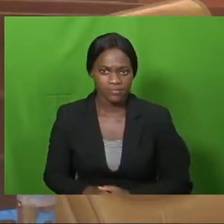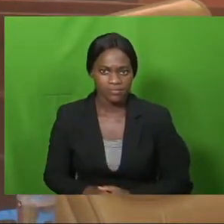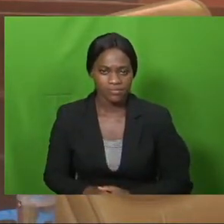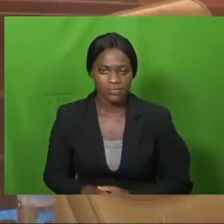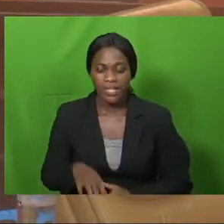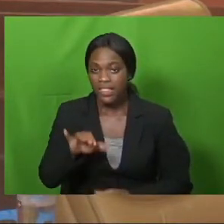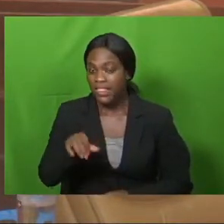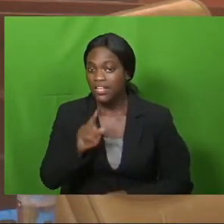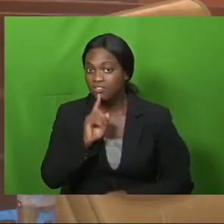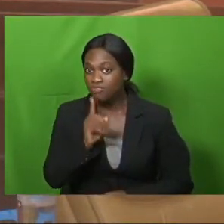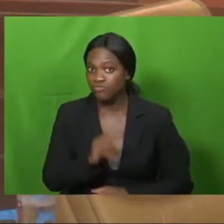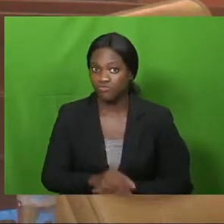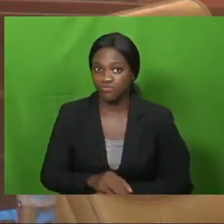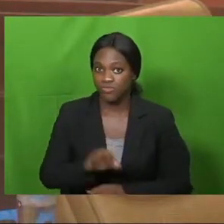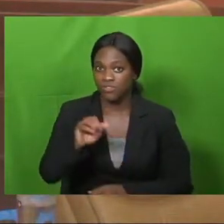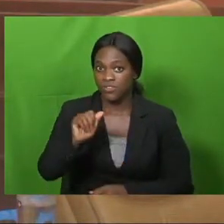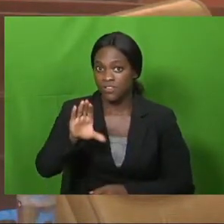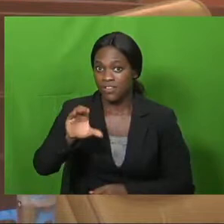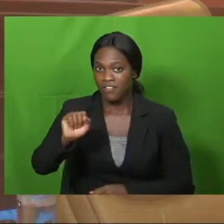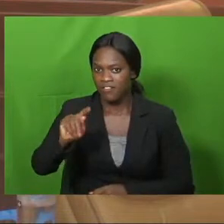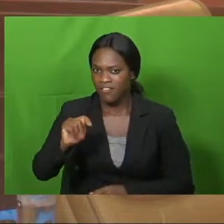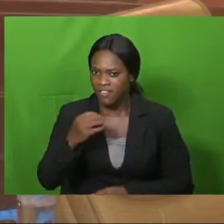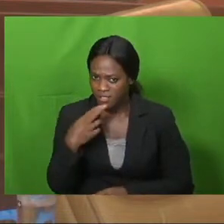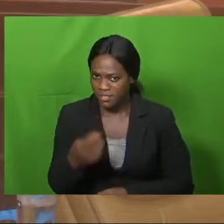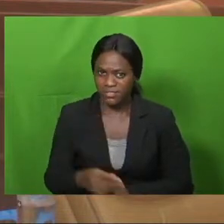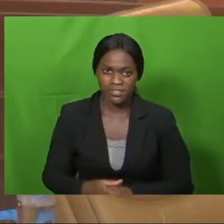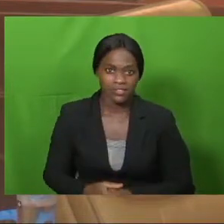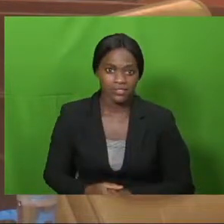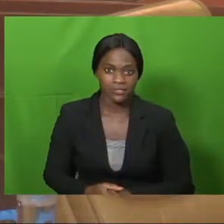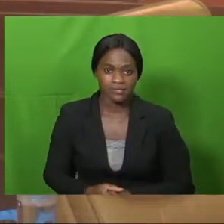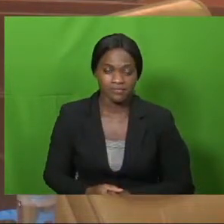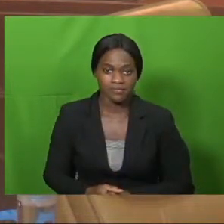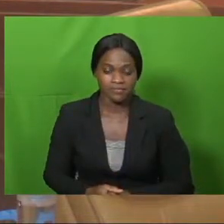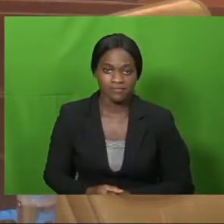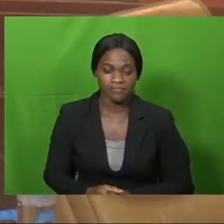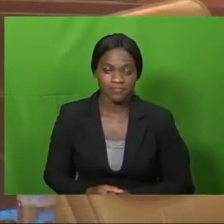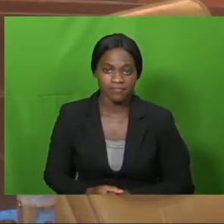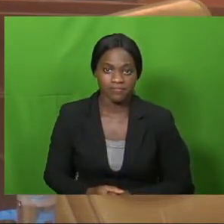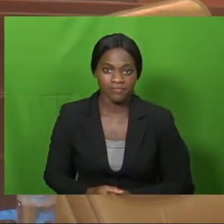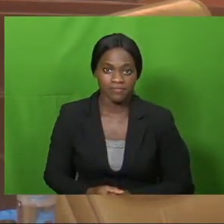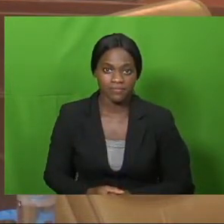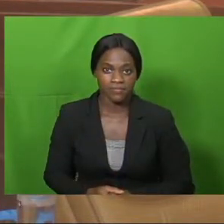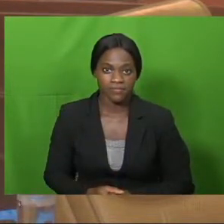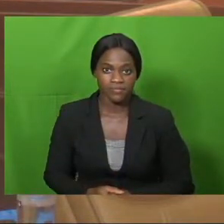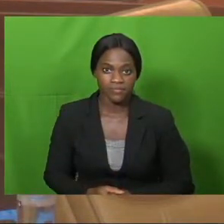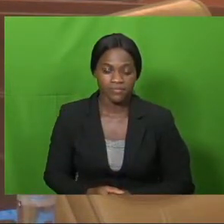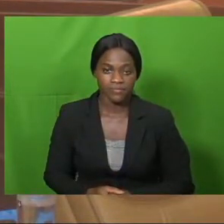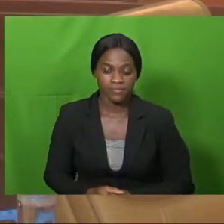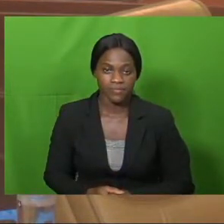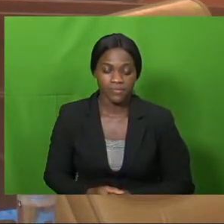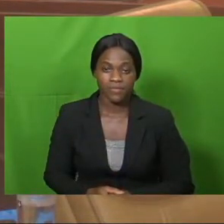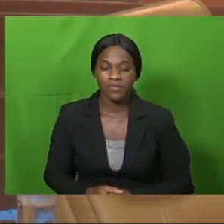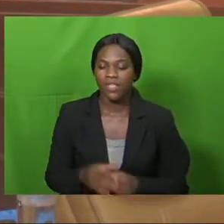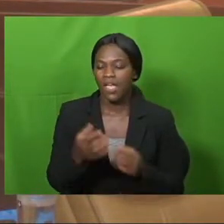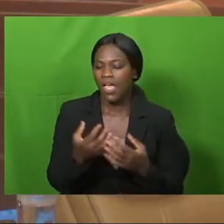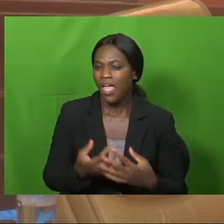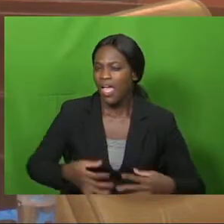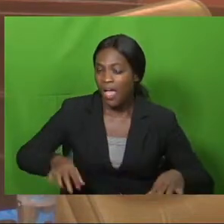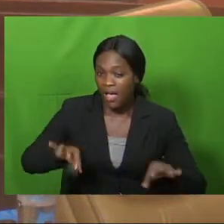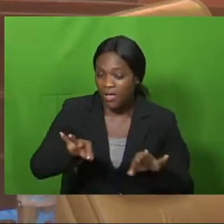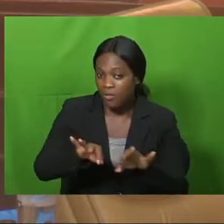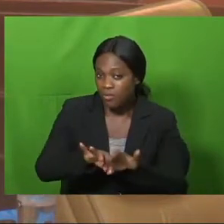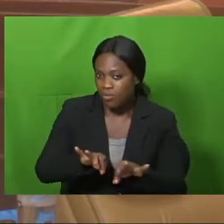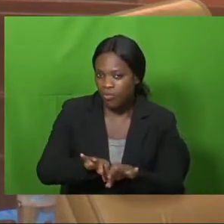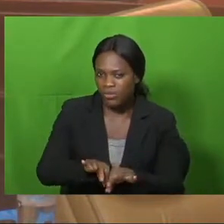facts. And we've had our challenges. Honorable Speaker, what is very important for our